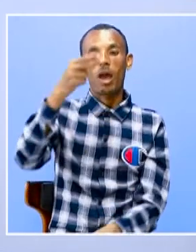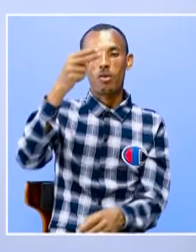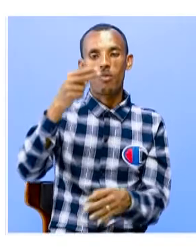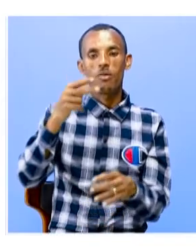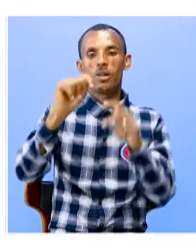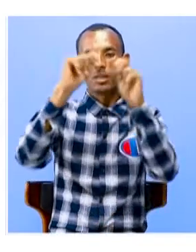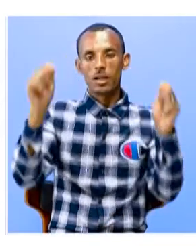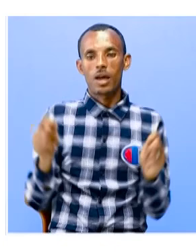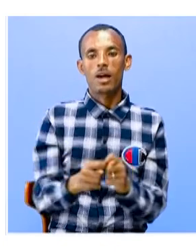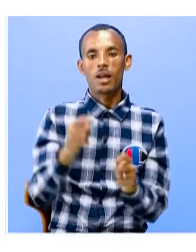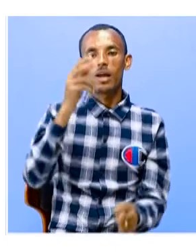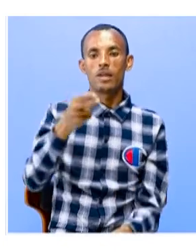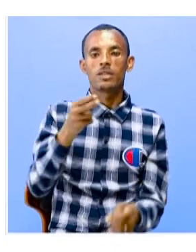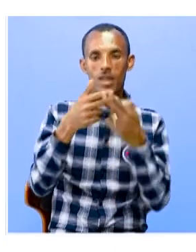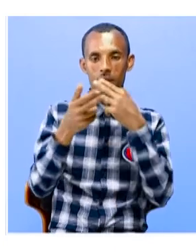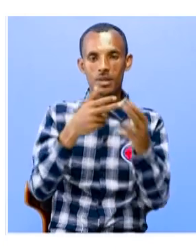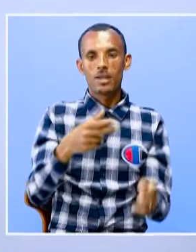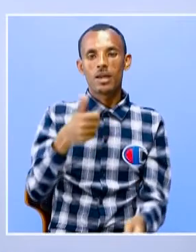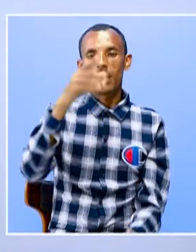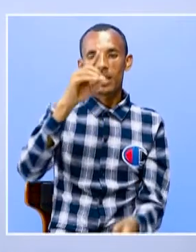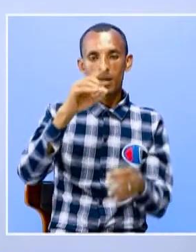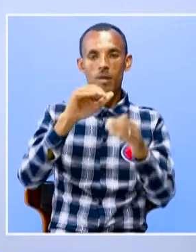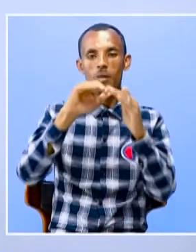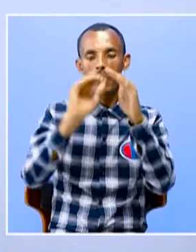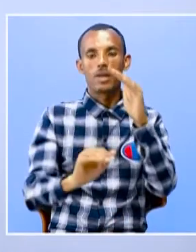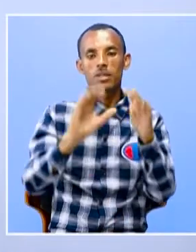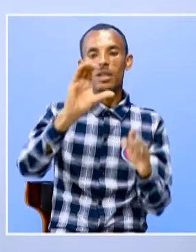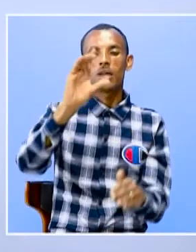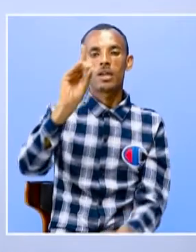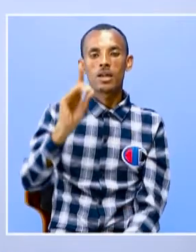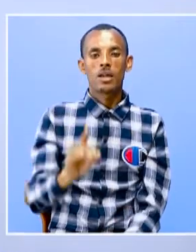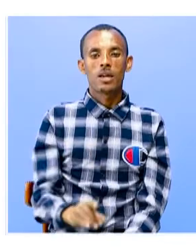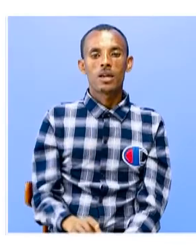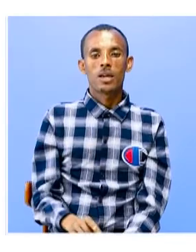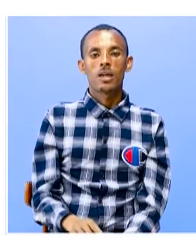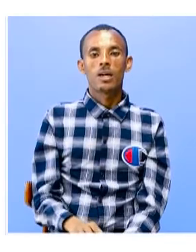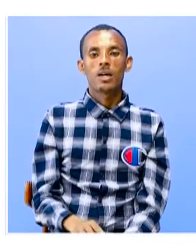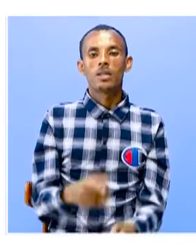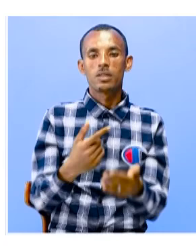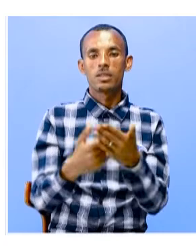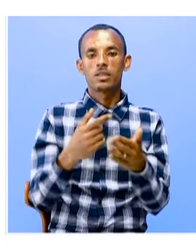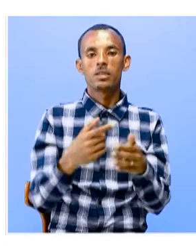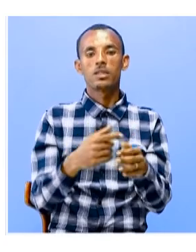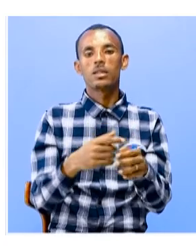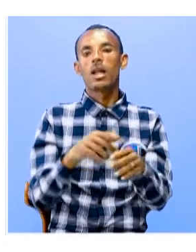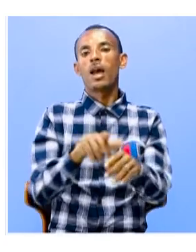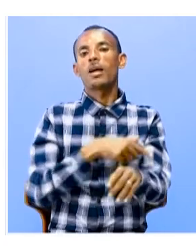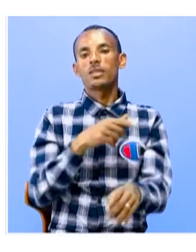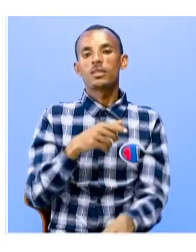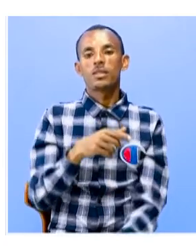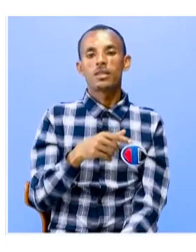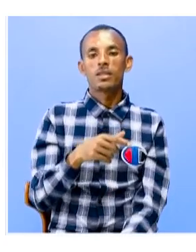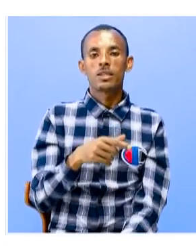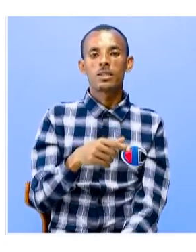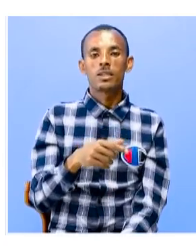H, times AD minus CD. From this length, from AD,